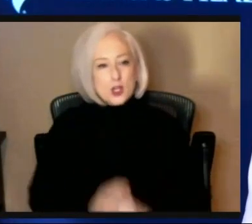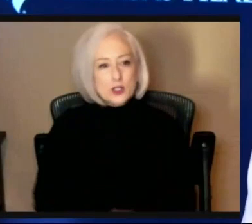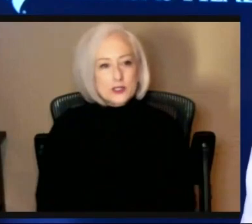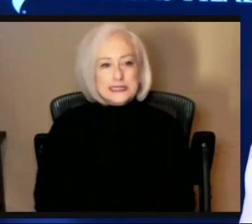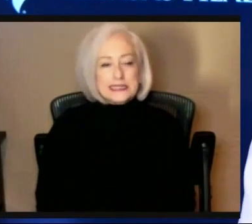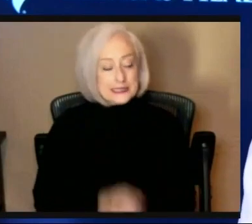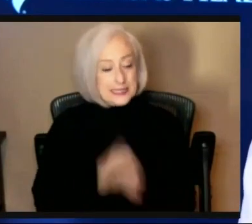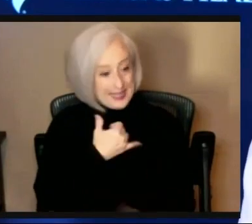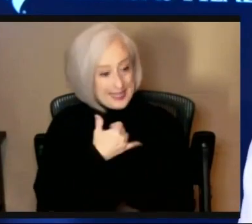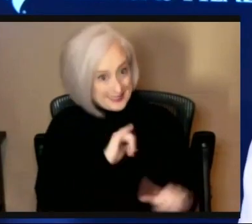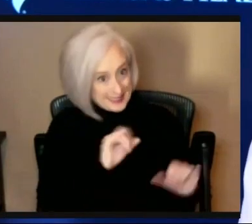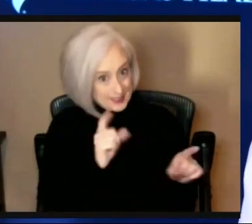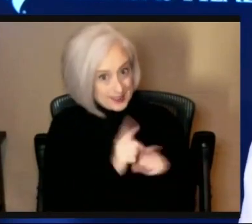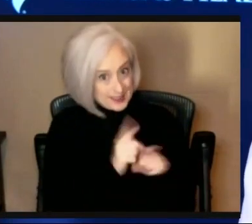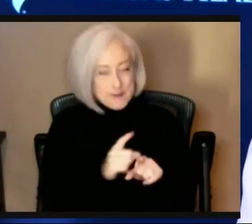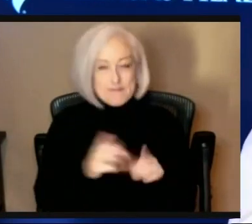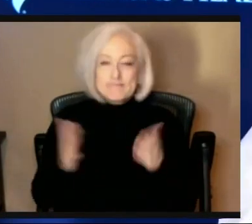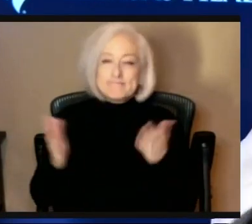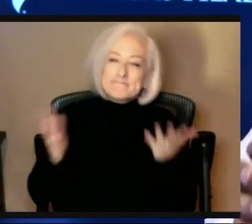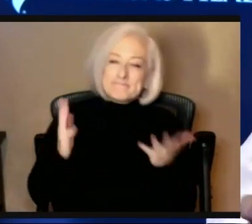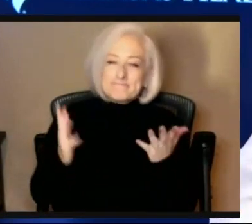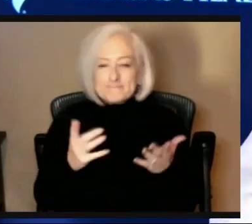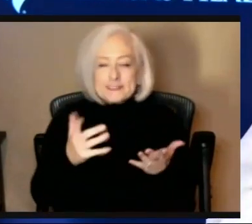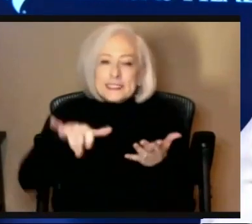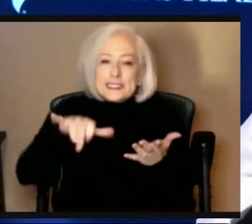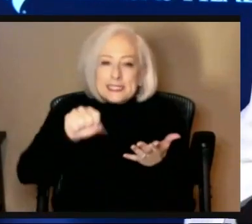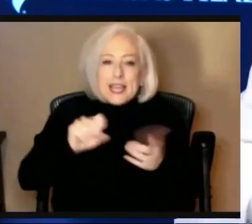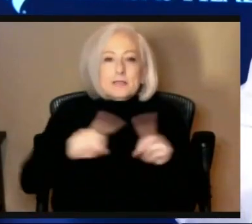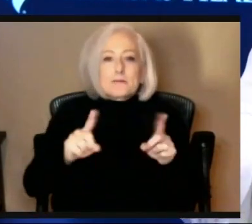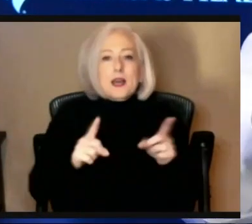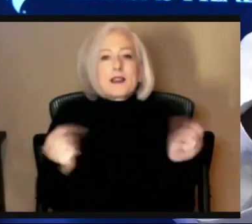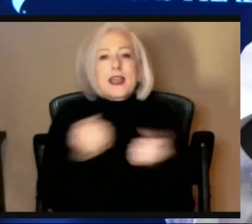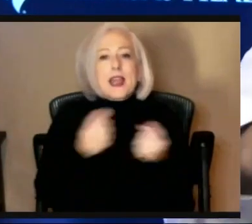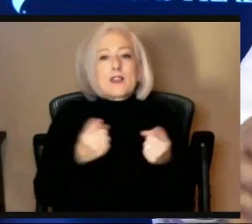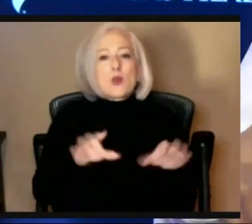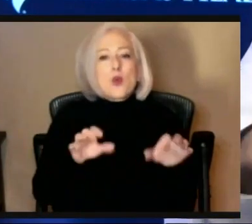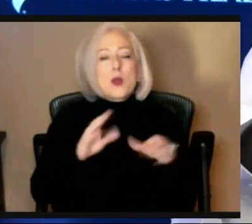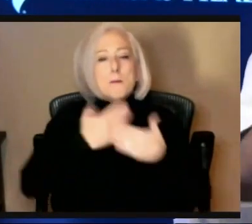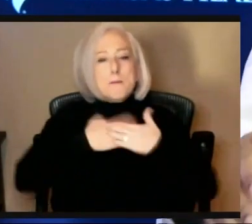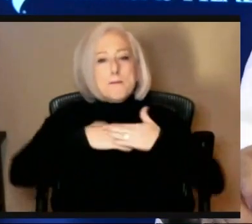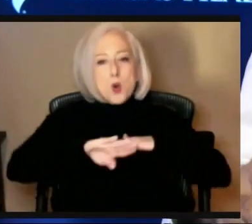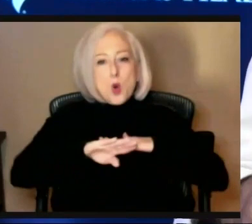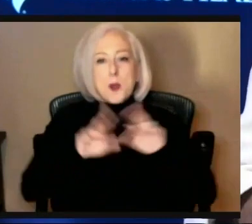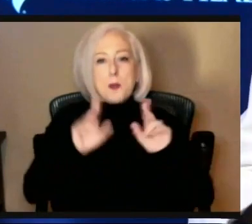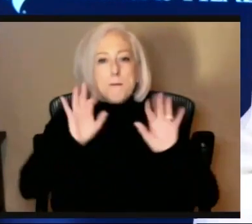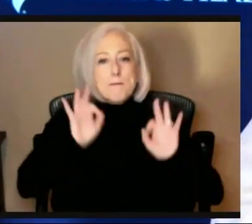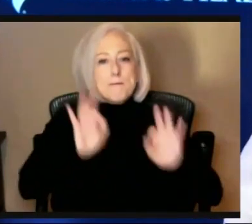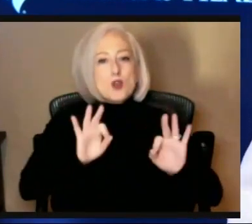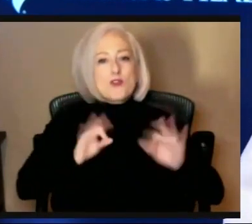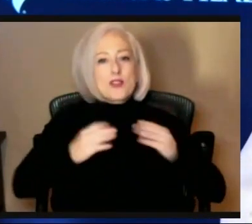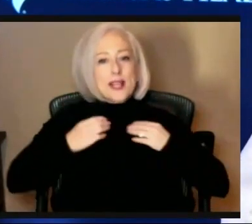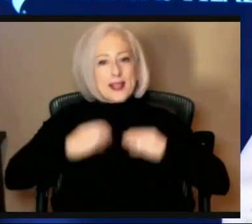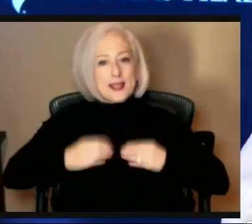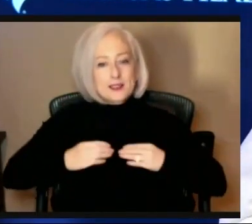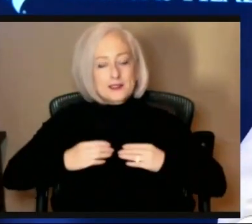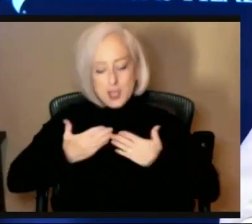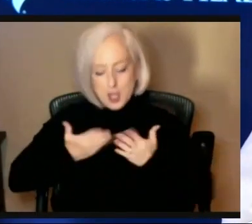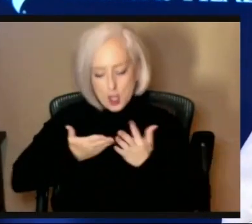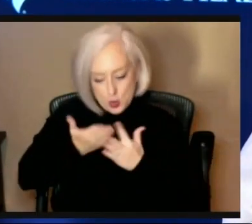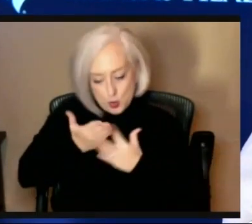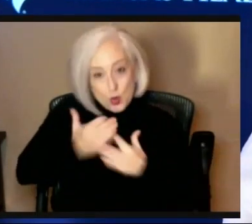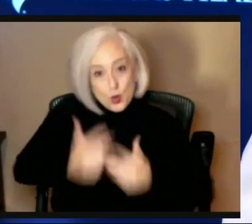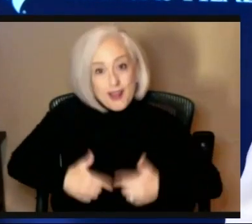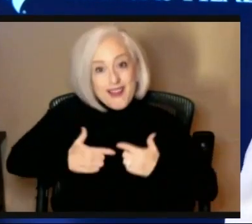yes, but all of us are born with perfect lungs, and over a lifetime, things deteriorate. By smoking,